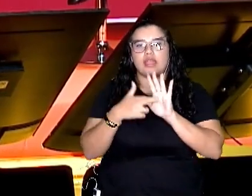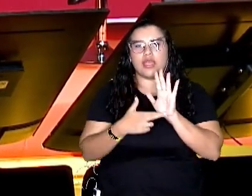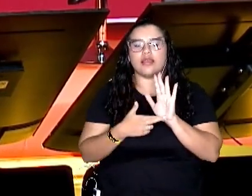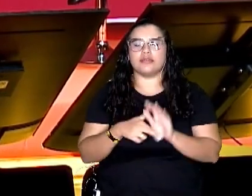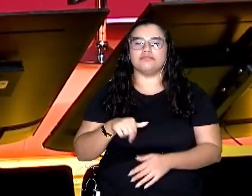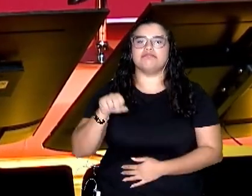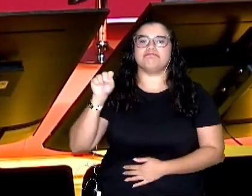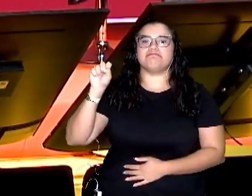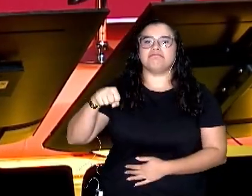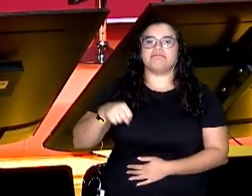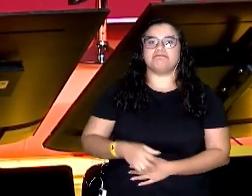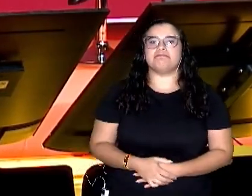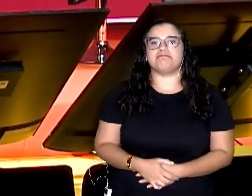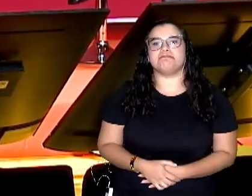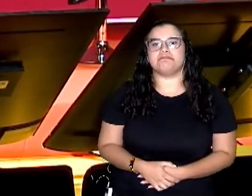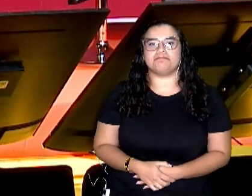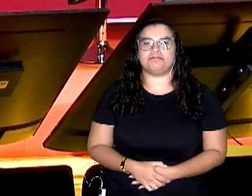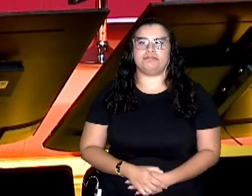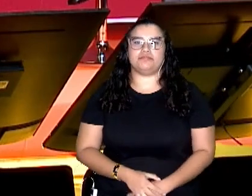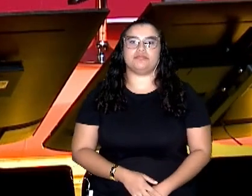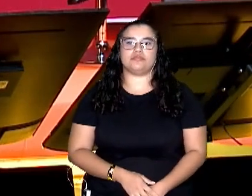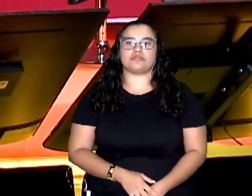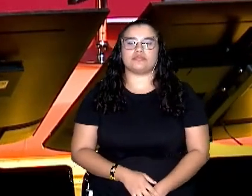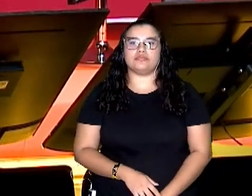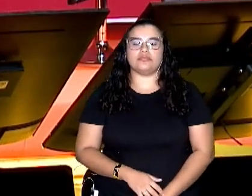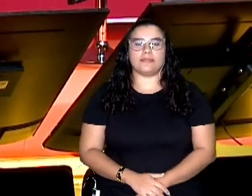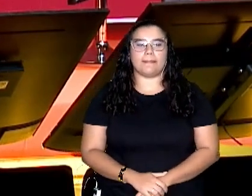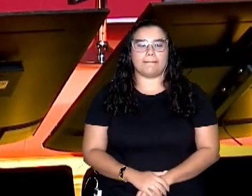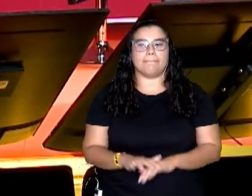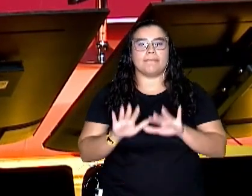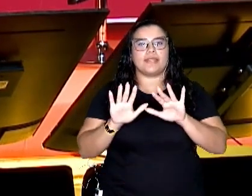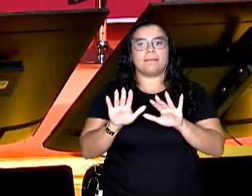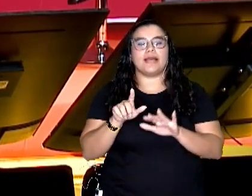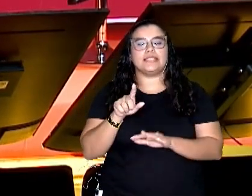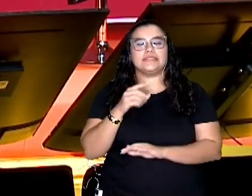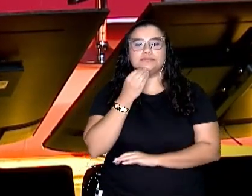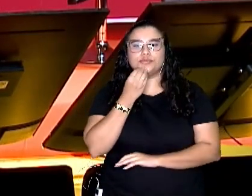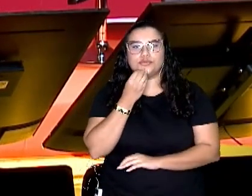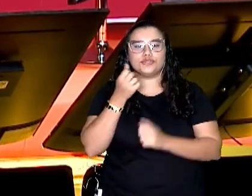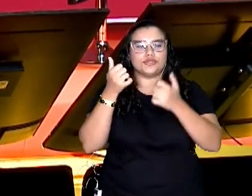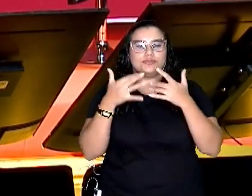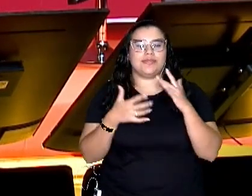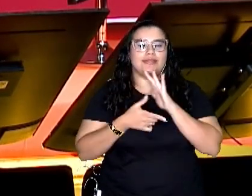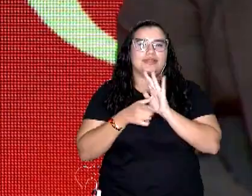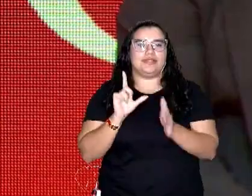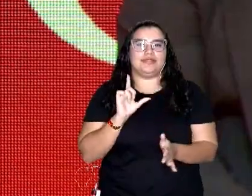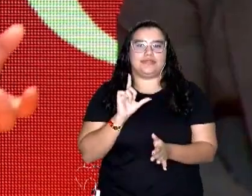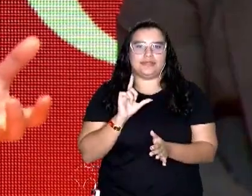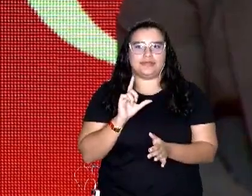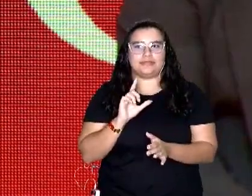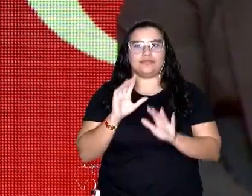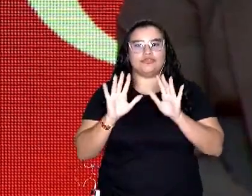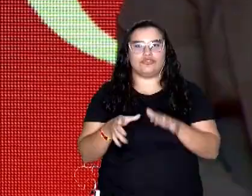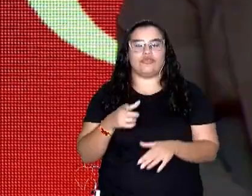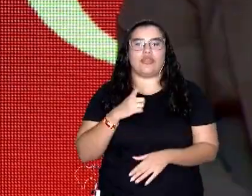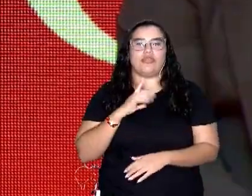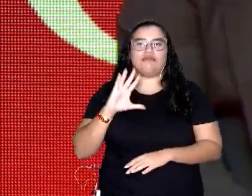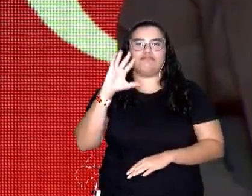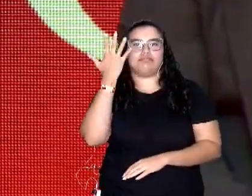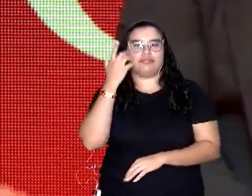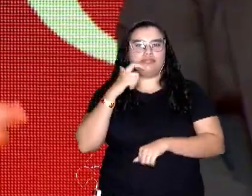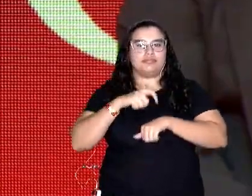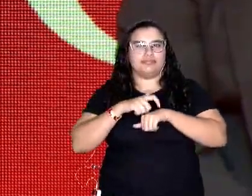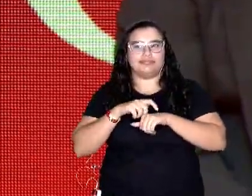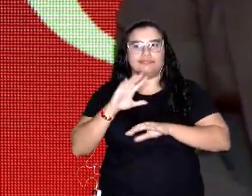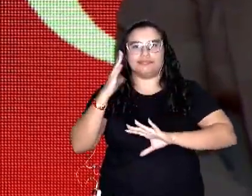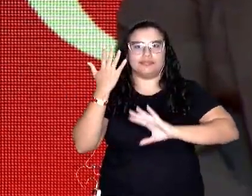Yes, but it should have been in the past as well. We had a number of cases where the tax function